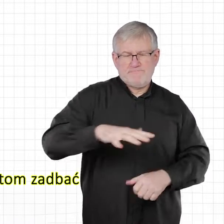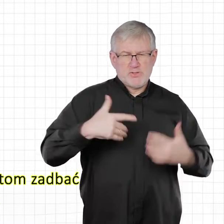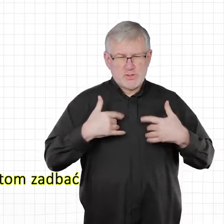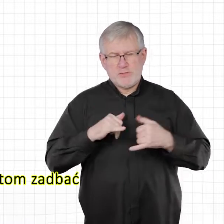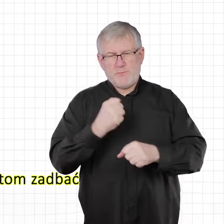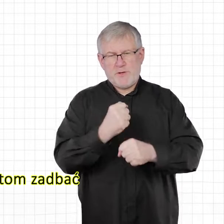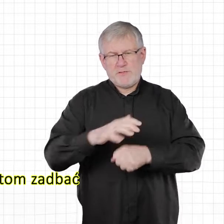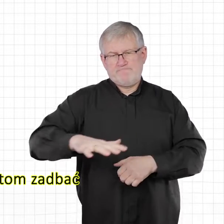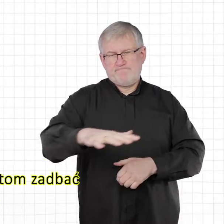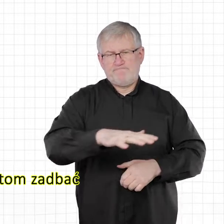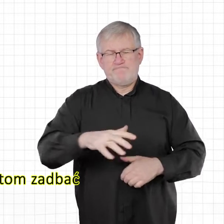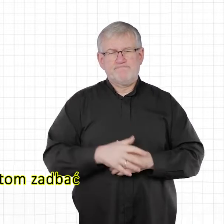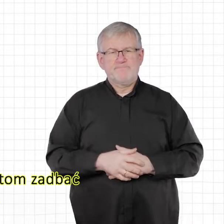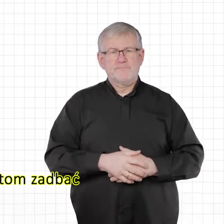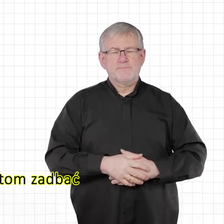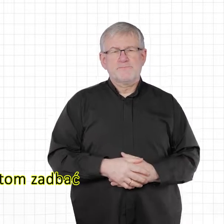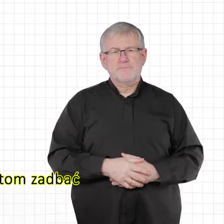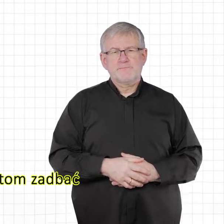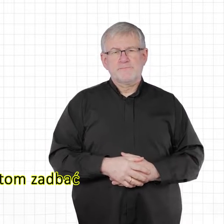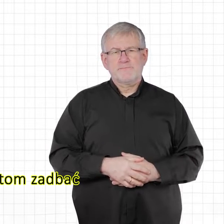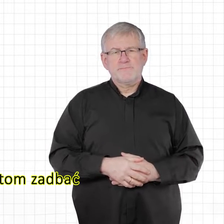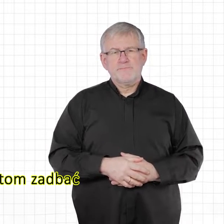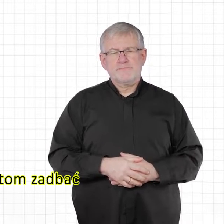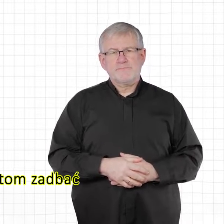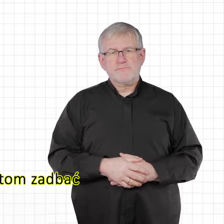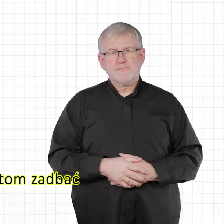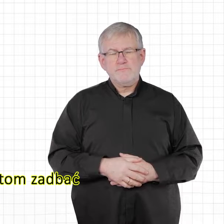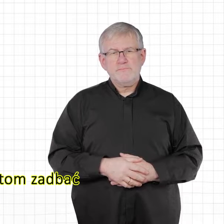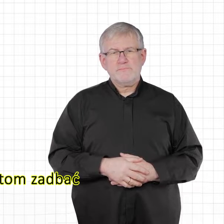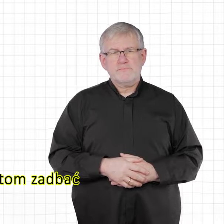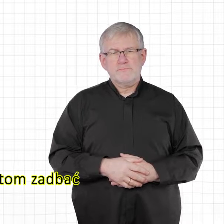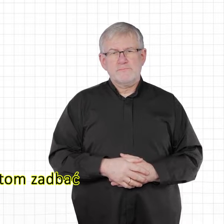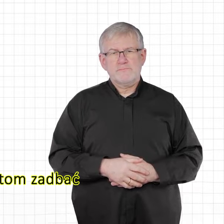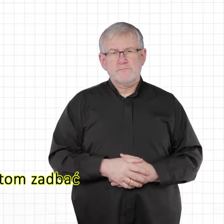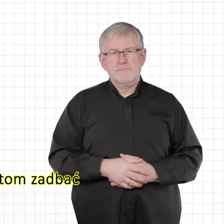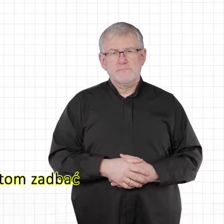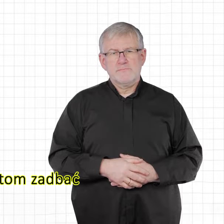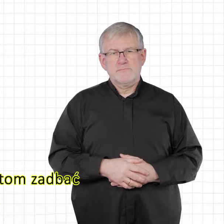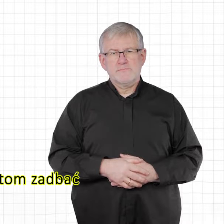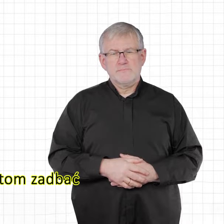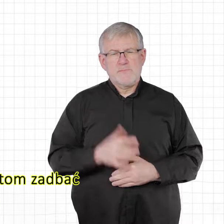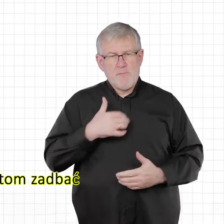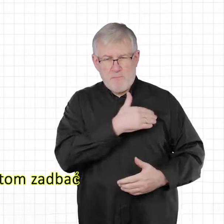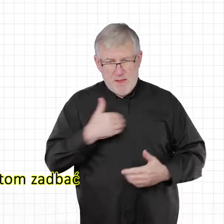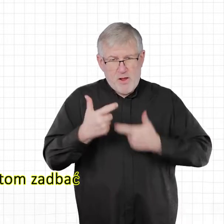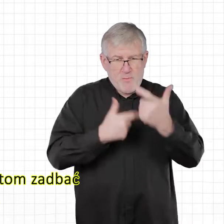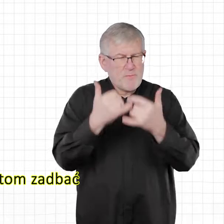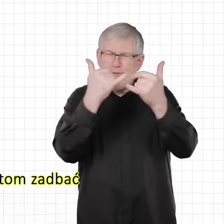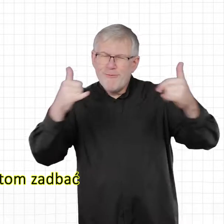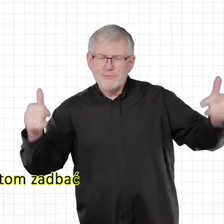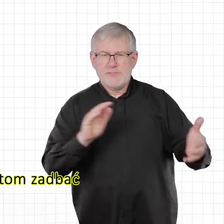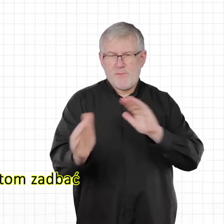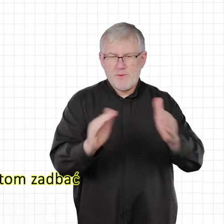the NGO who helps women to take care of themselves in life, in